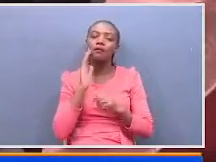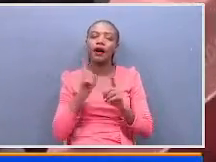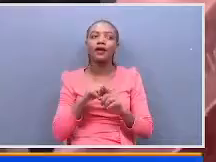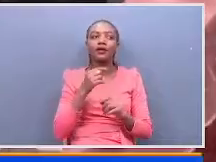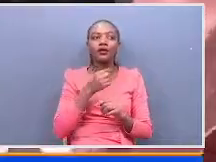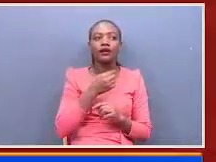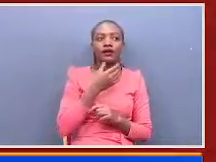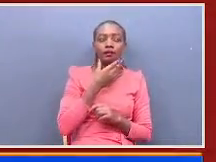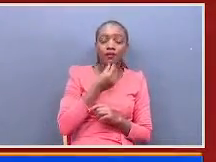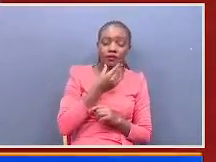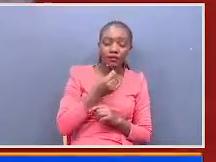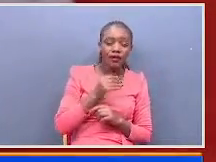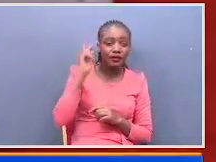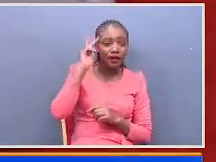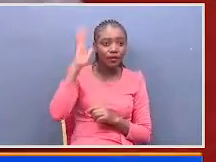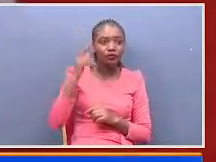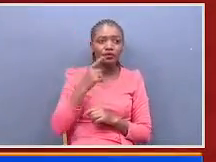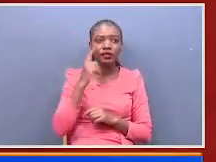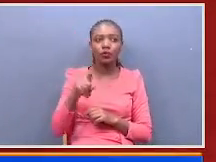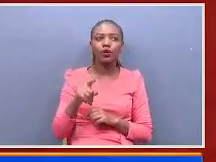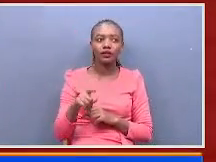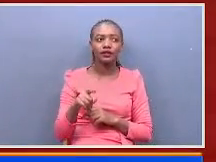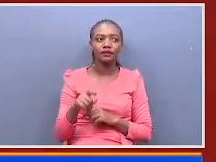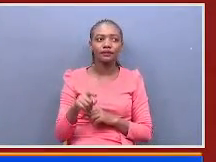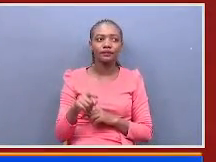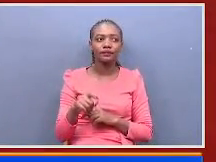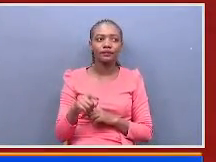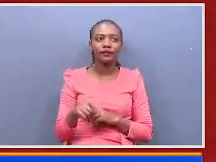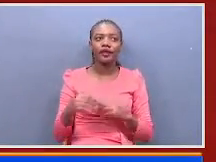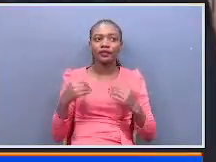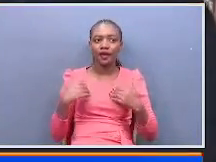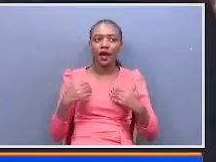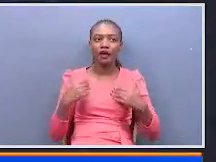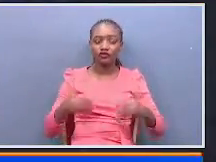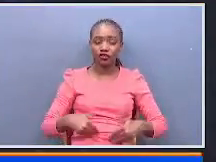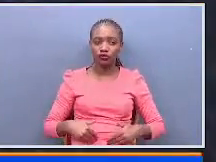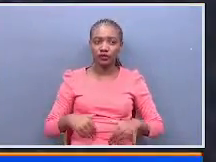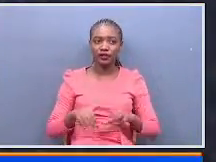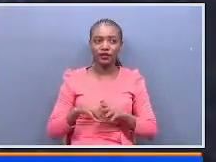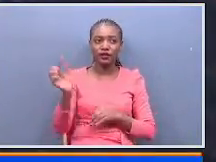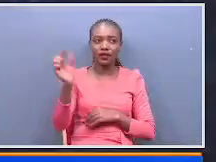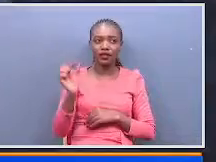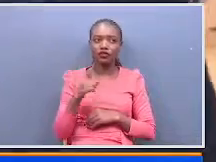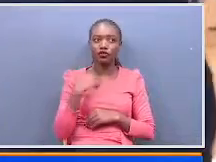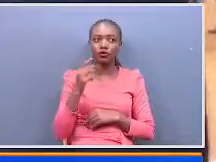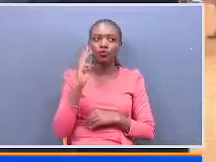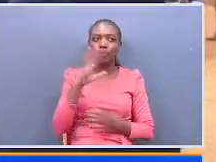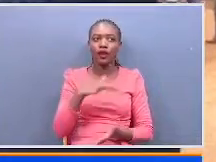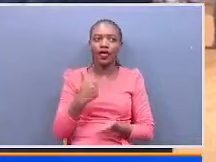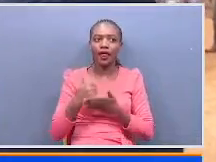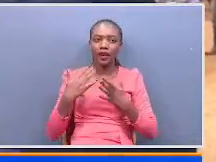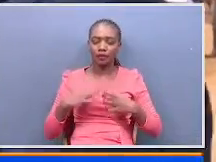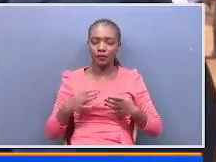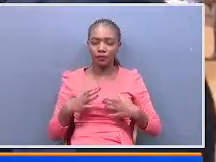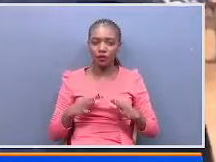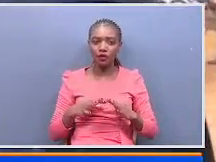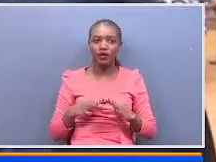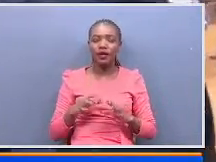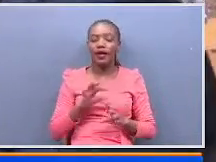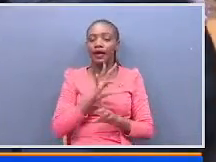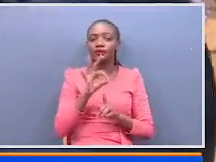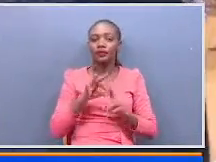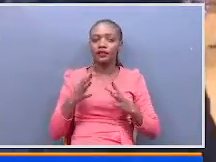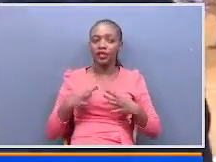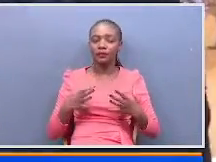Murang'a Youth Forum said they have mobilized energetic youths in the region who will be assisting residents and especially those